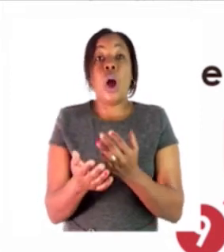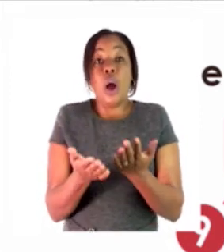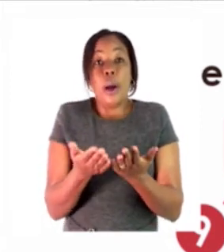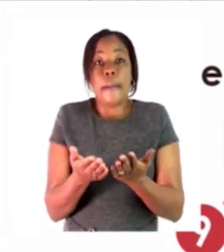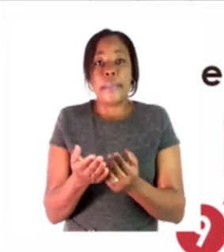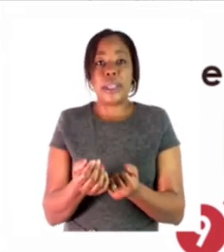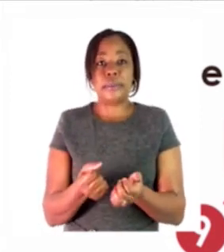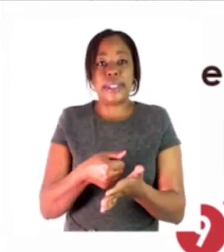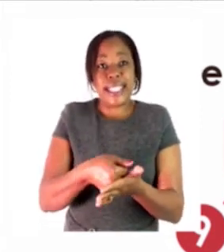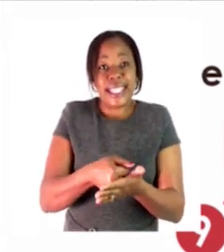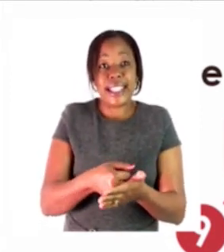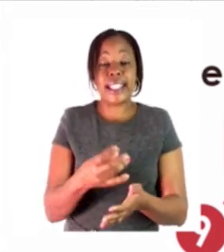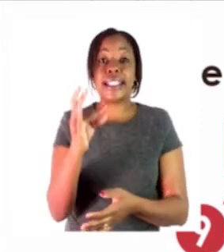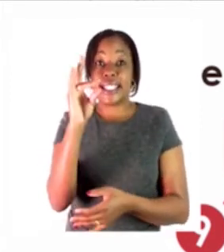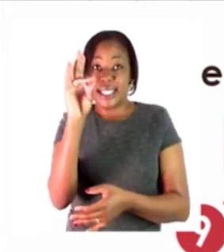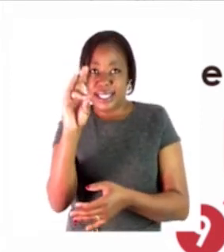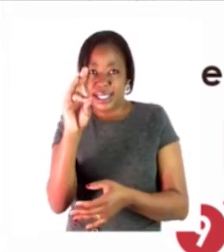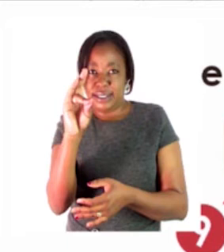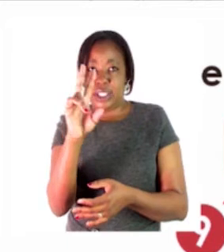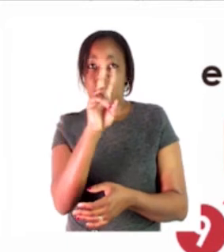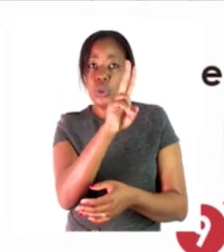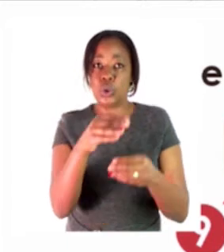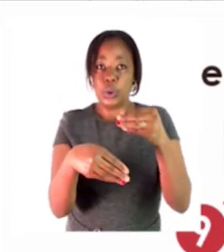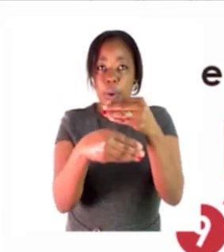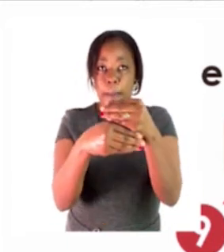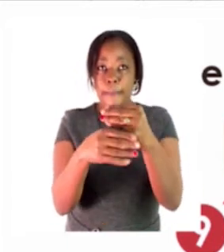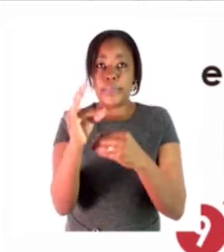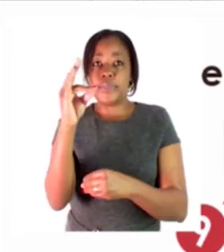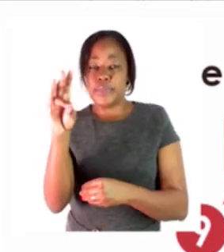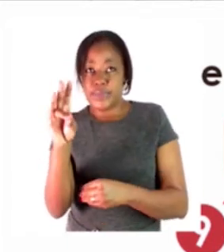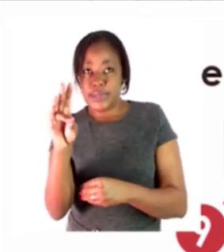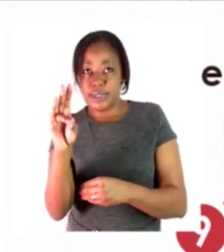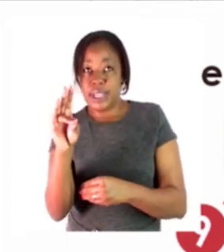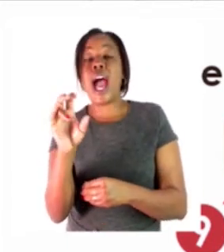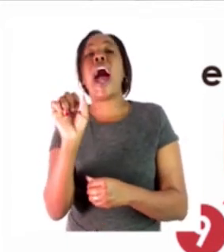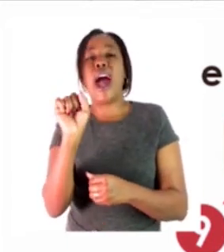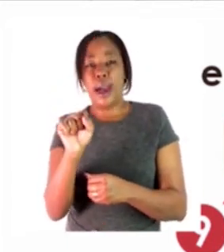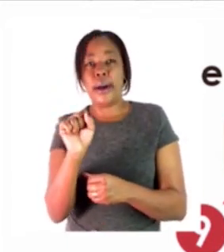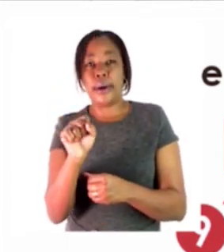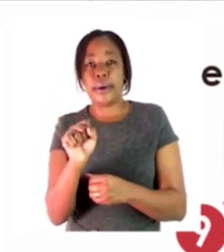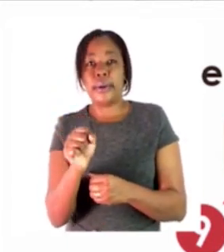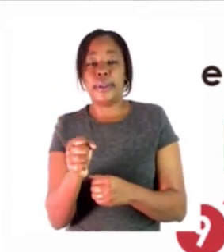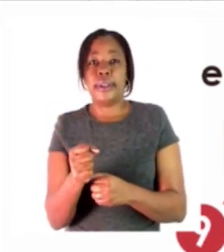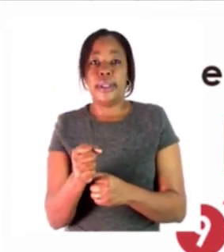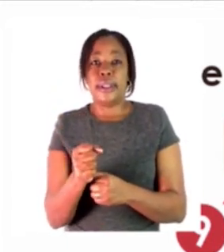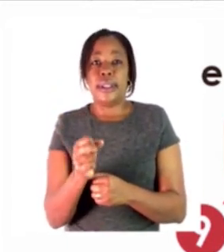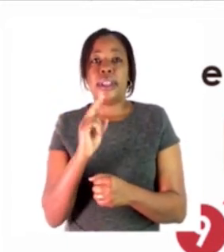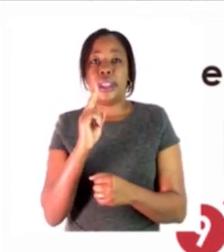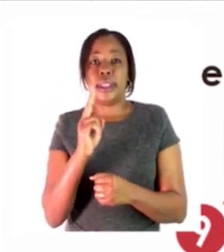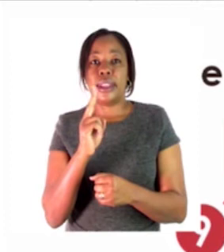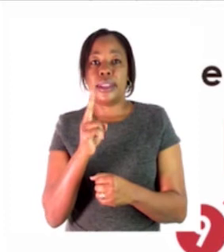2, what do we get? 9. That is very good. So you put a 7 there. Then you come under also find 2